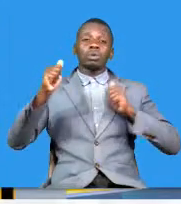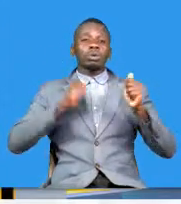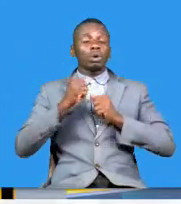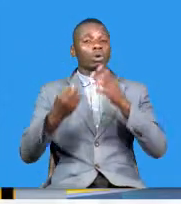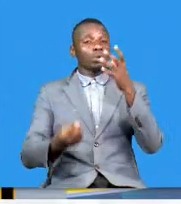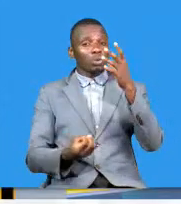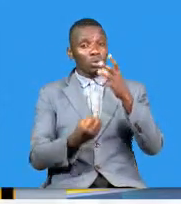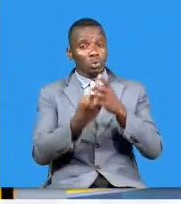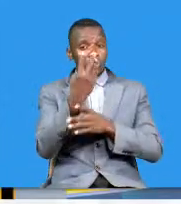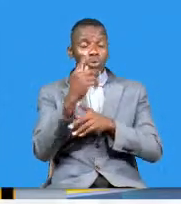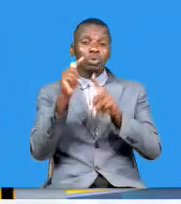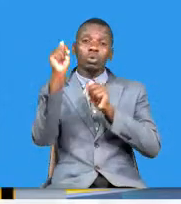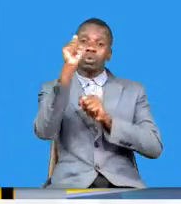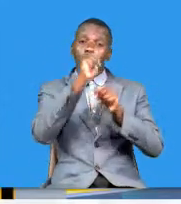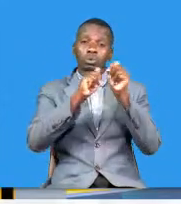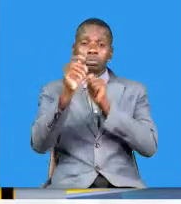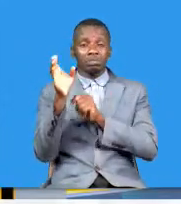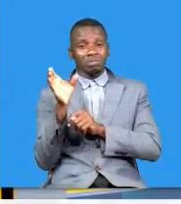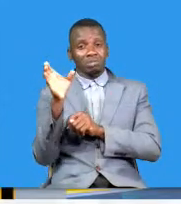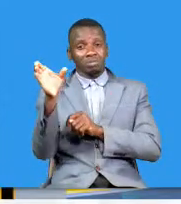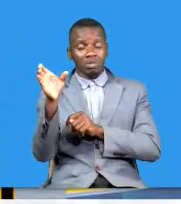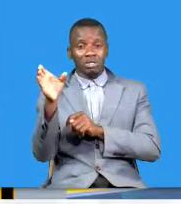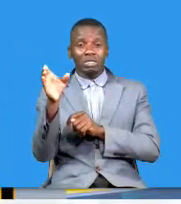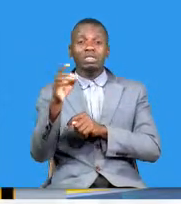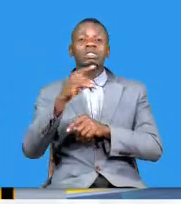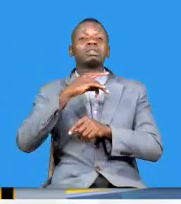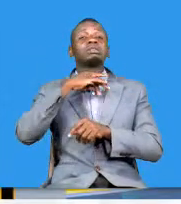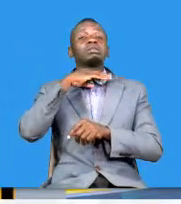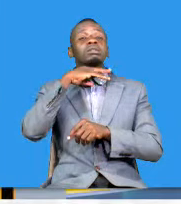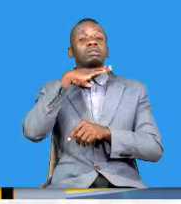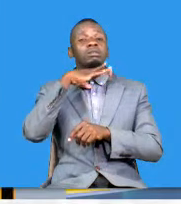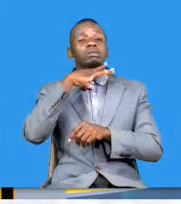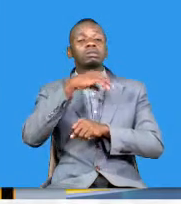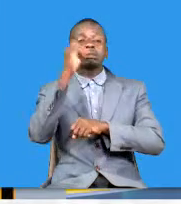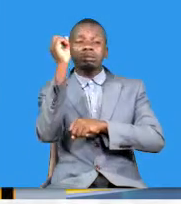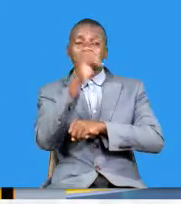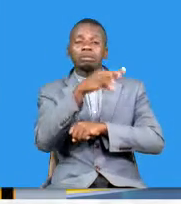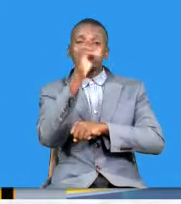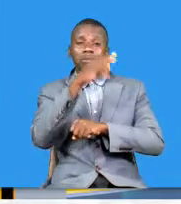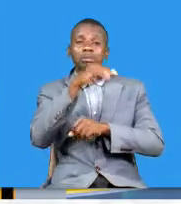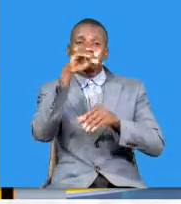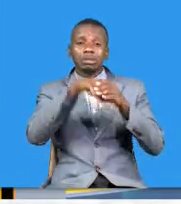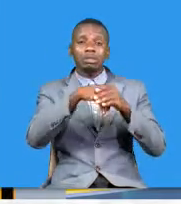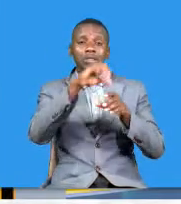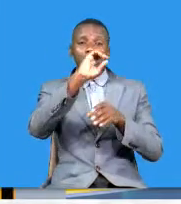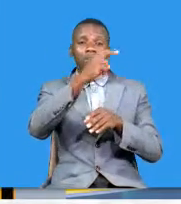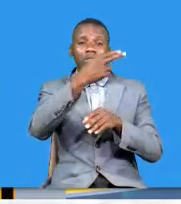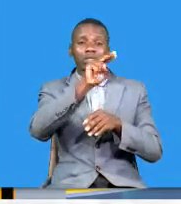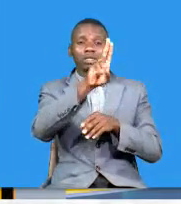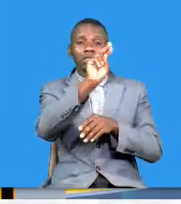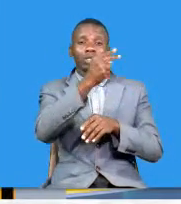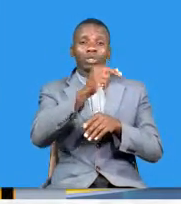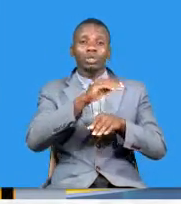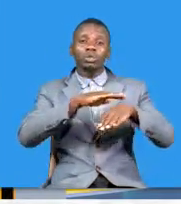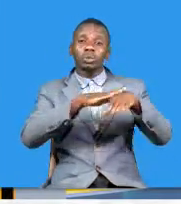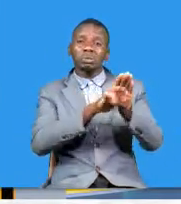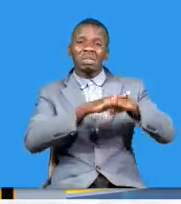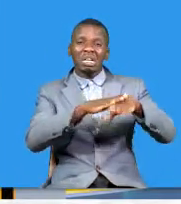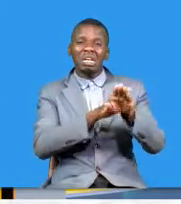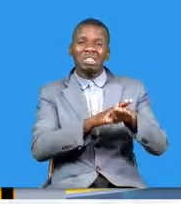sector. Waste disposal trucks at Chunga dump site stranded. And